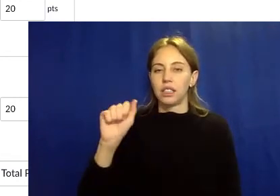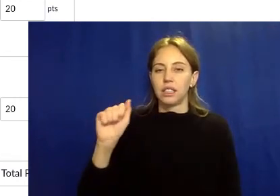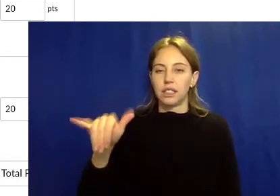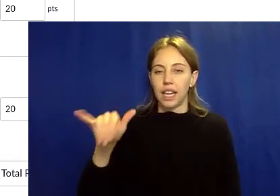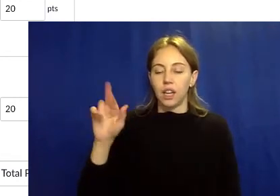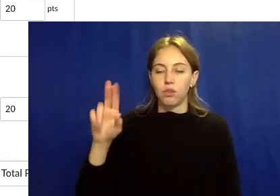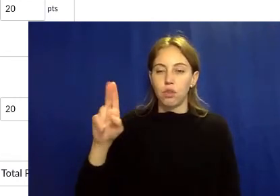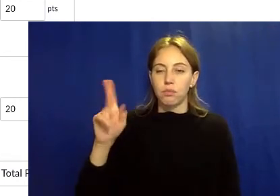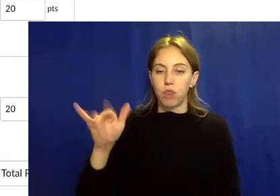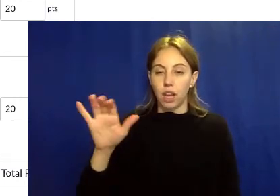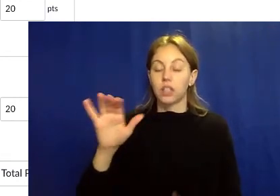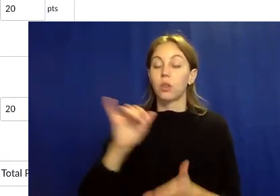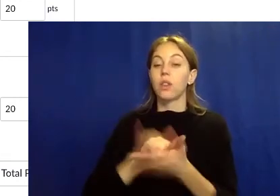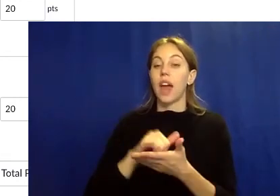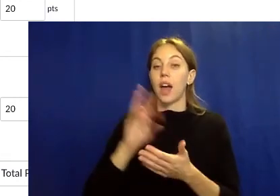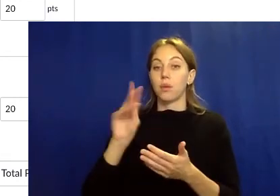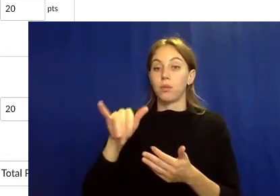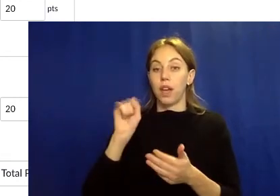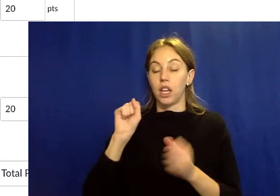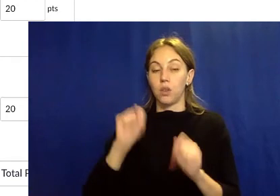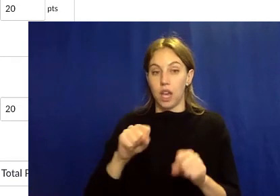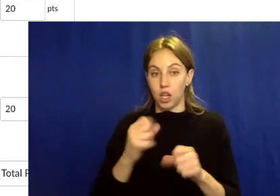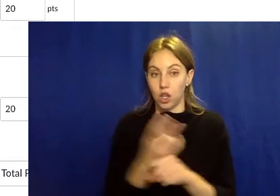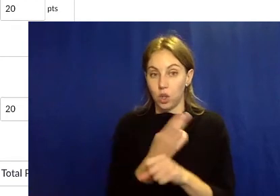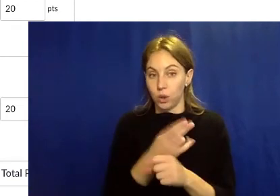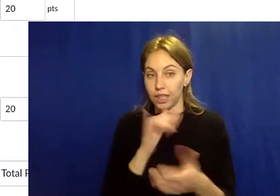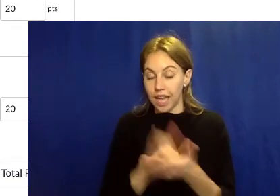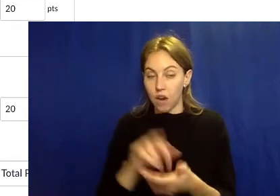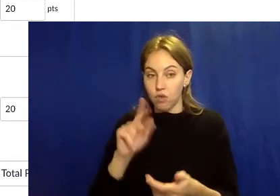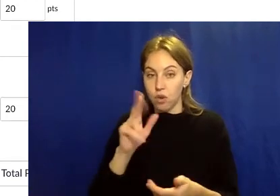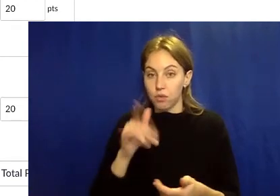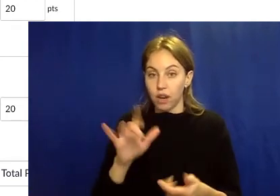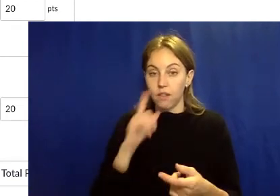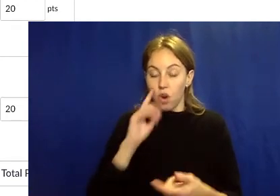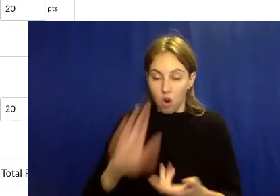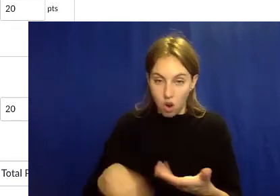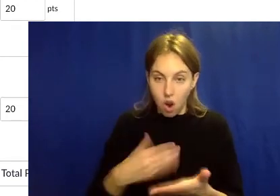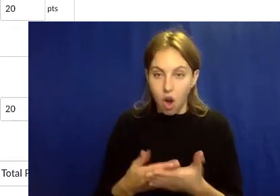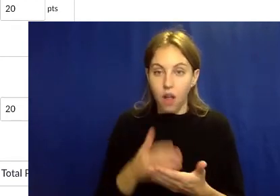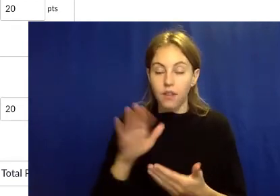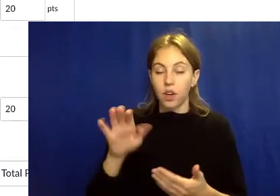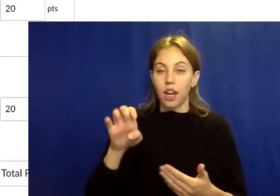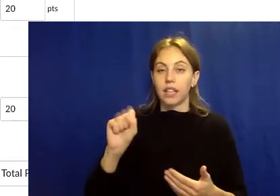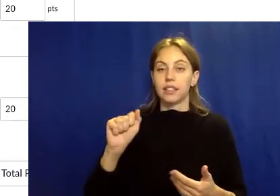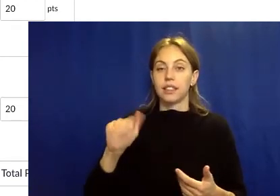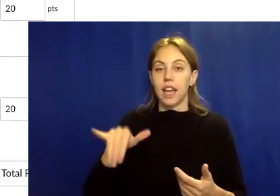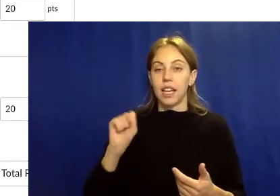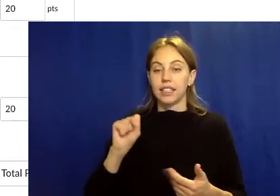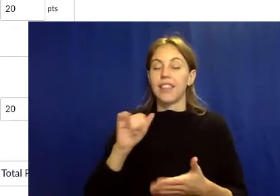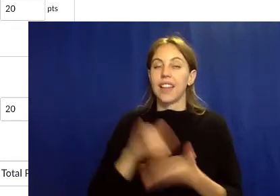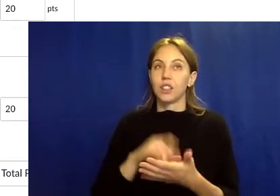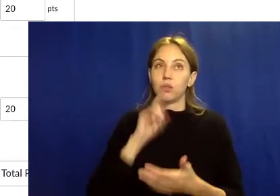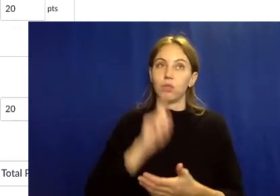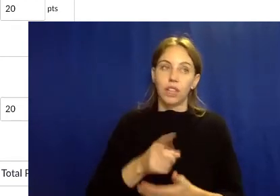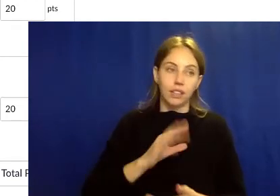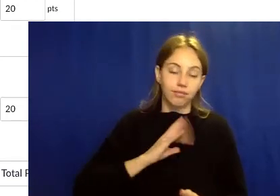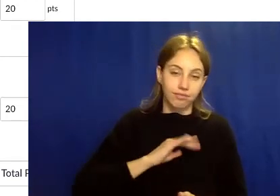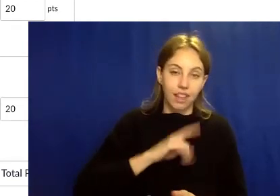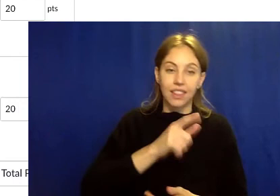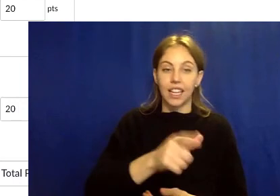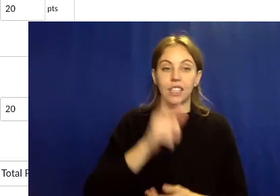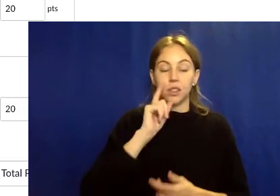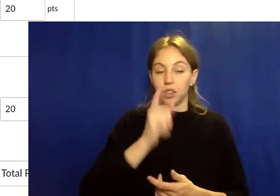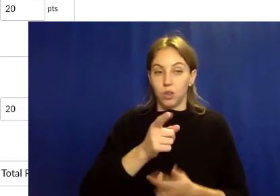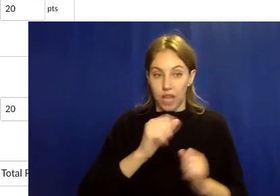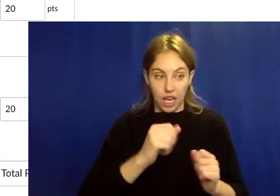And that way you can use the same rubric for all of your essays. And that's really the tip, is that these travel with